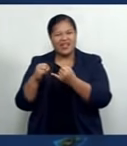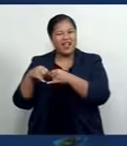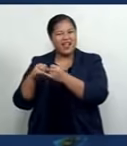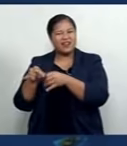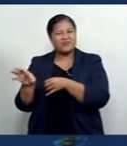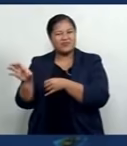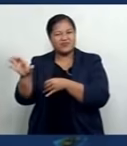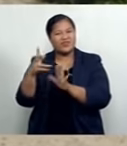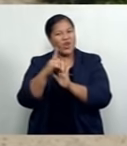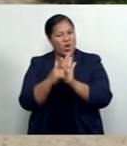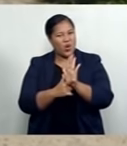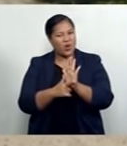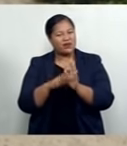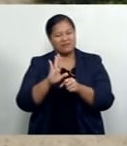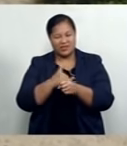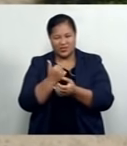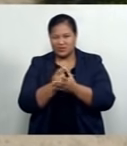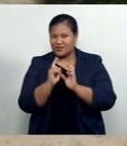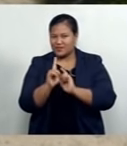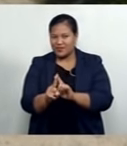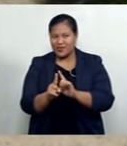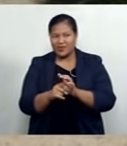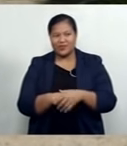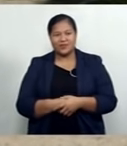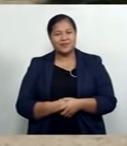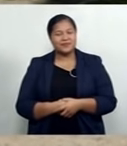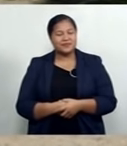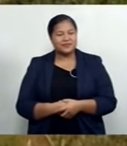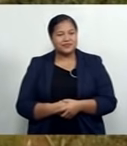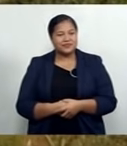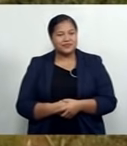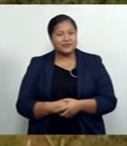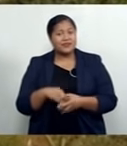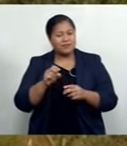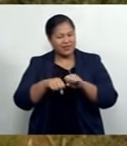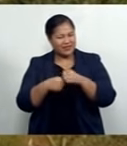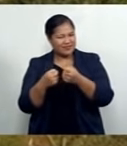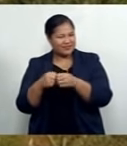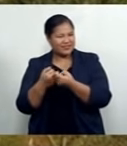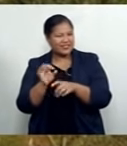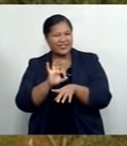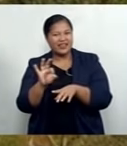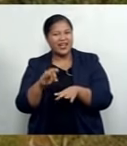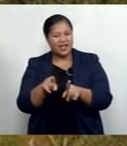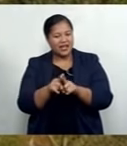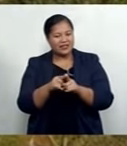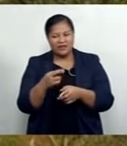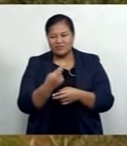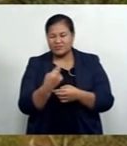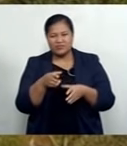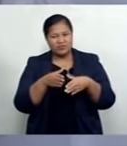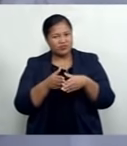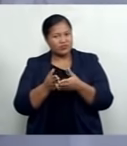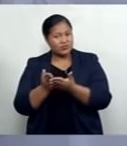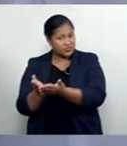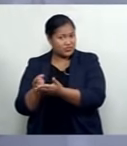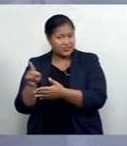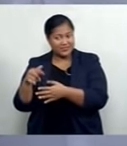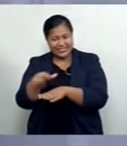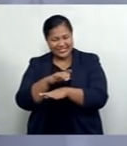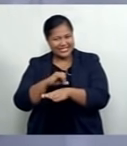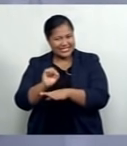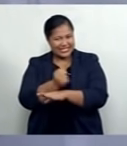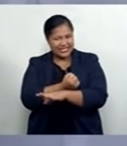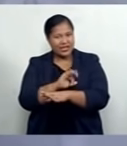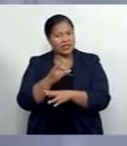requirements that is required of the Navy. Major breaches include unauthorized movement on land by sea and